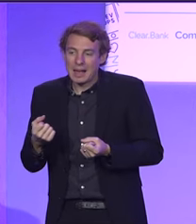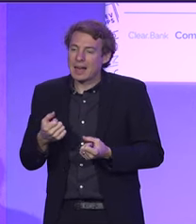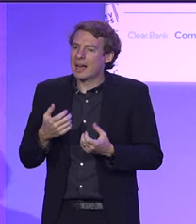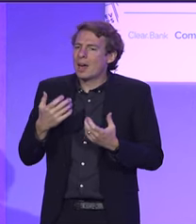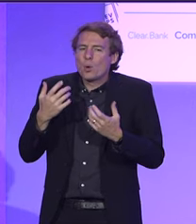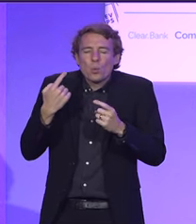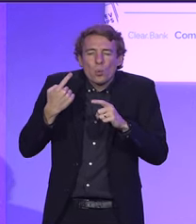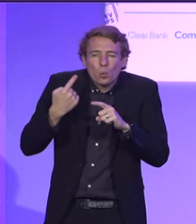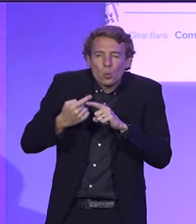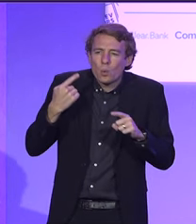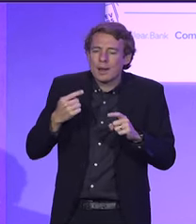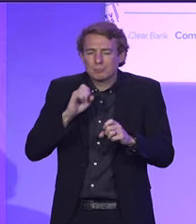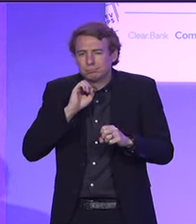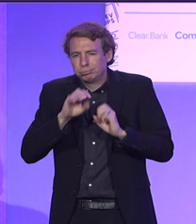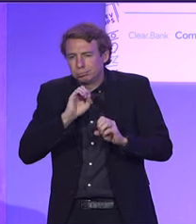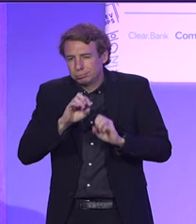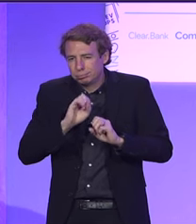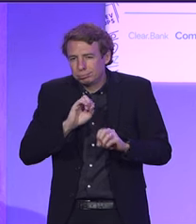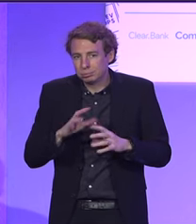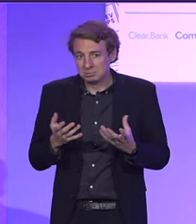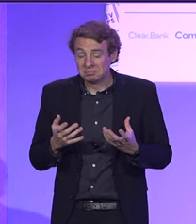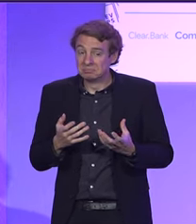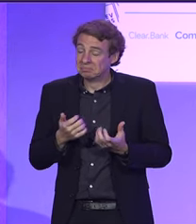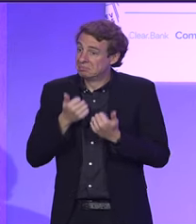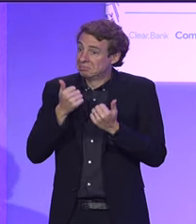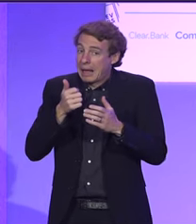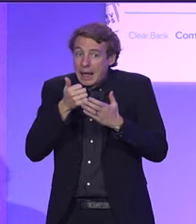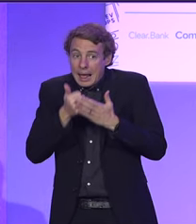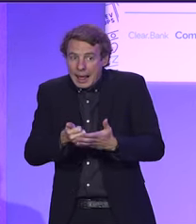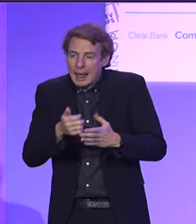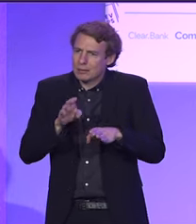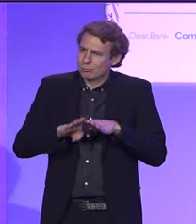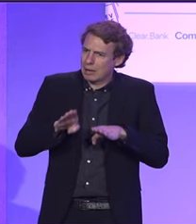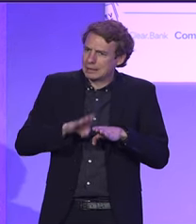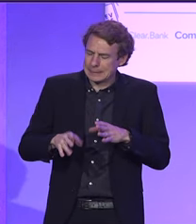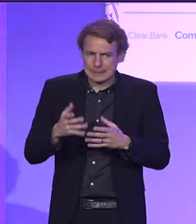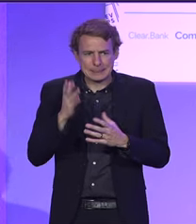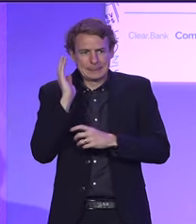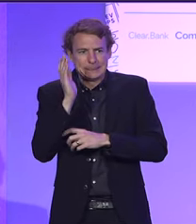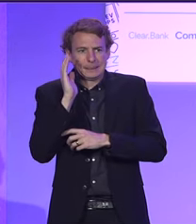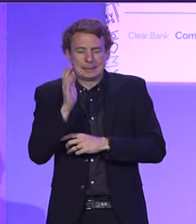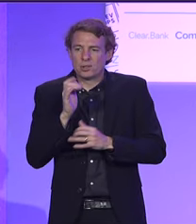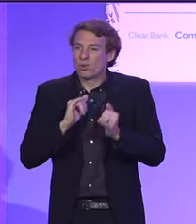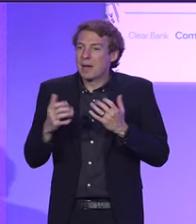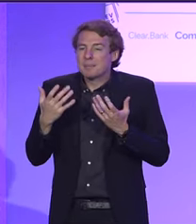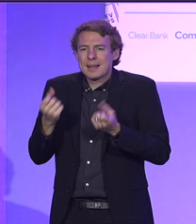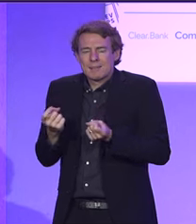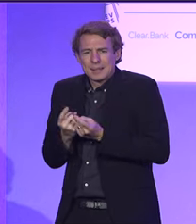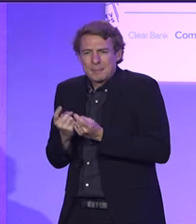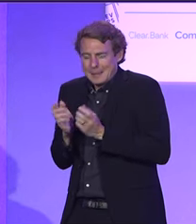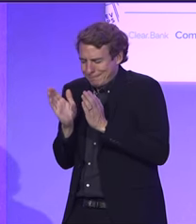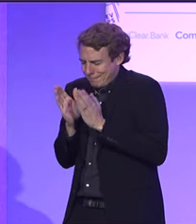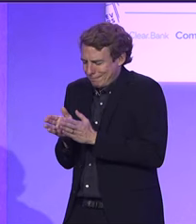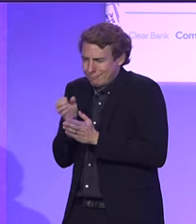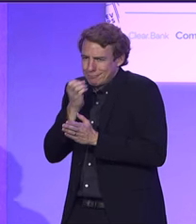are quick fire. Now, this can either help you practice your public speaking, or maybe you just want to share this one little nugget. You're like, Sam, I don't want to do